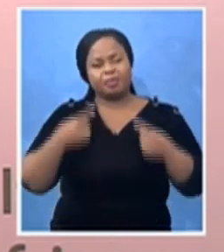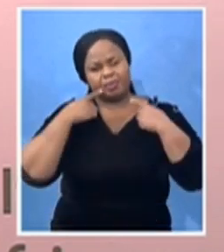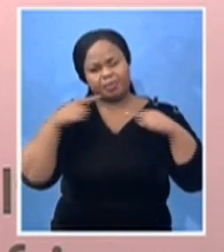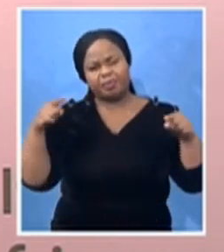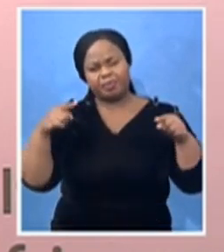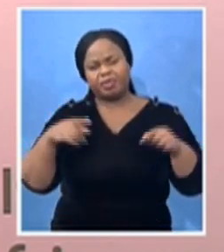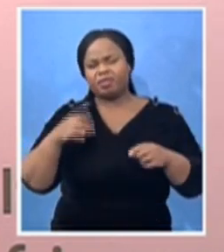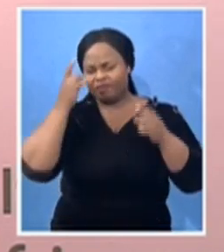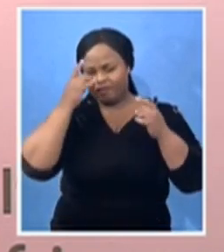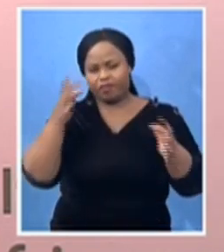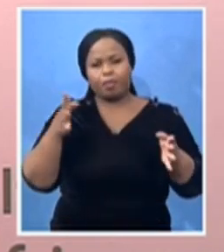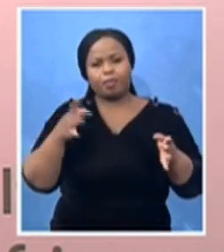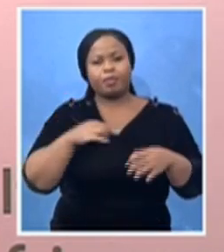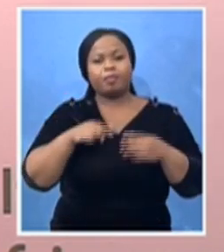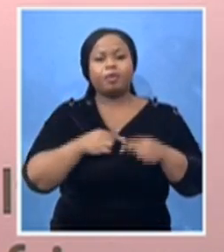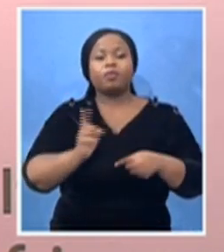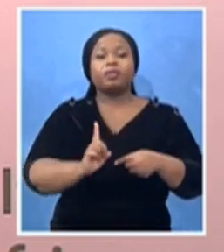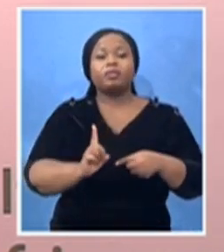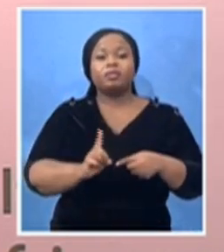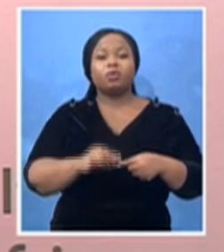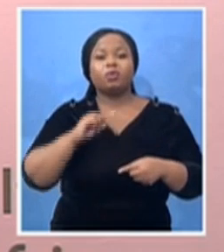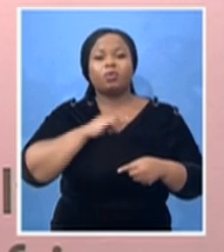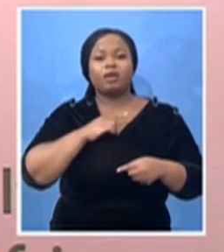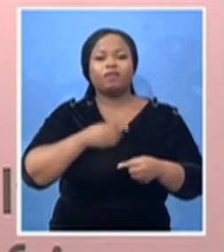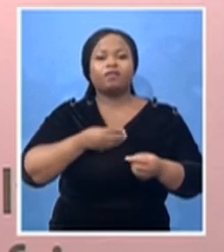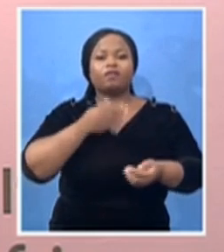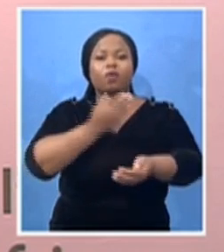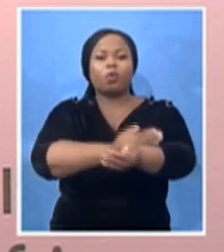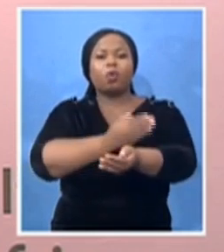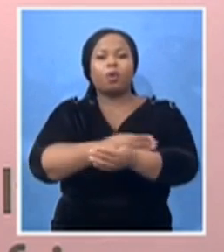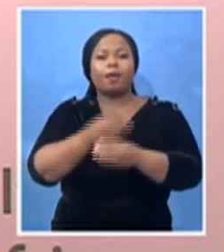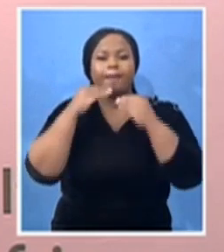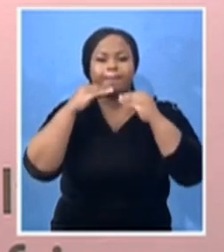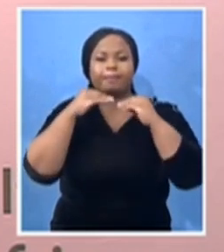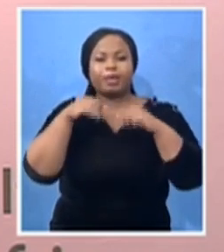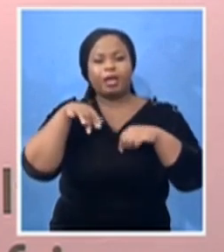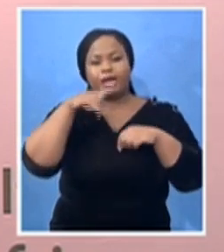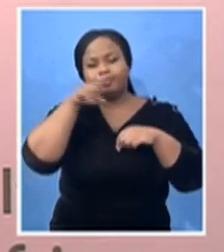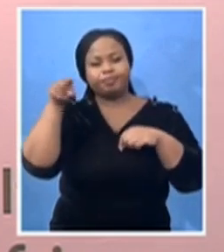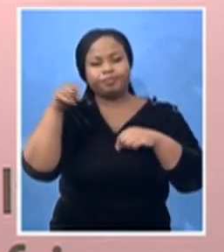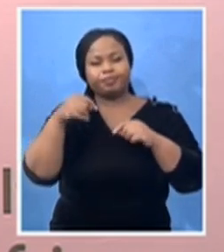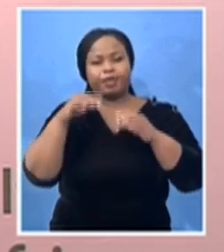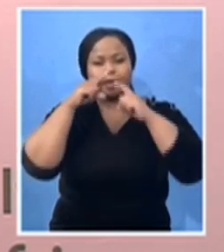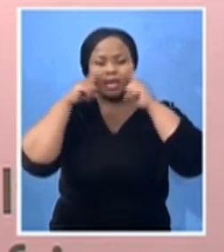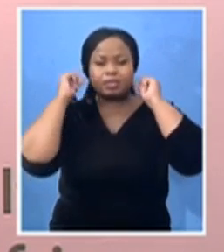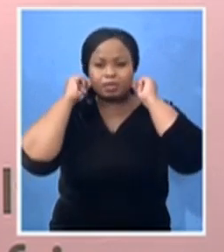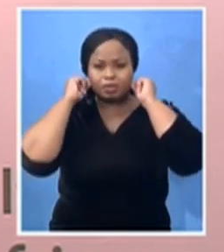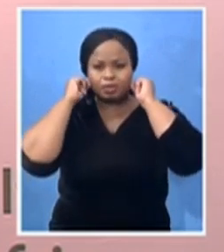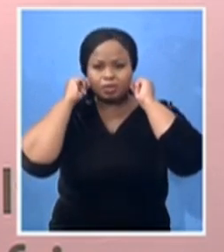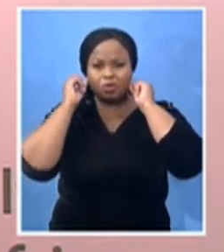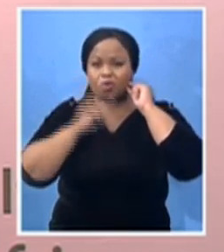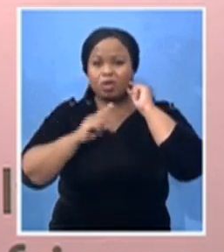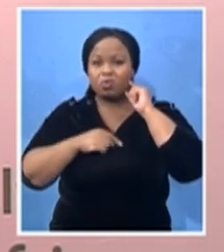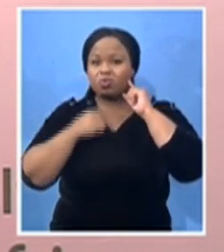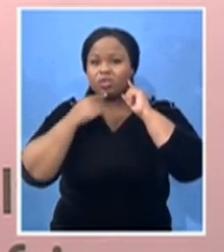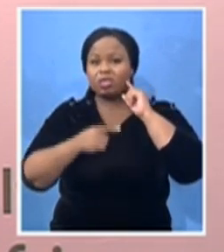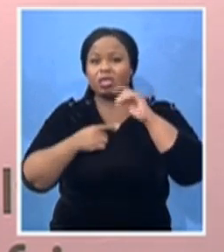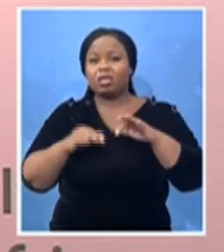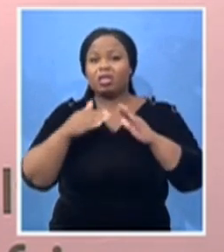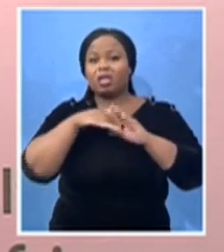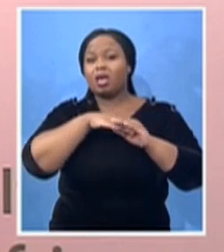fabric masks. And the point being that nobody must walk out and venture into the streets without wearing a